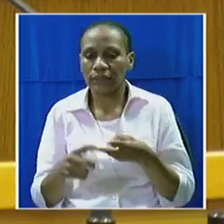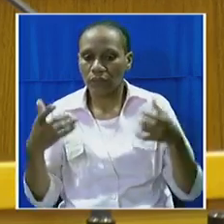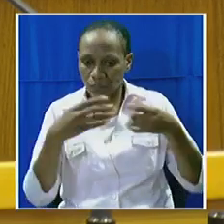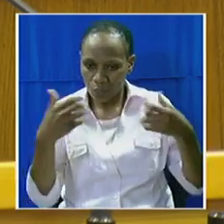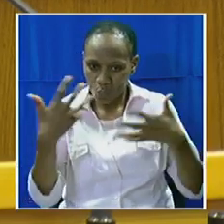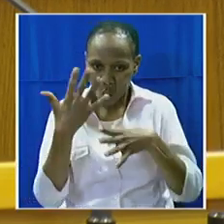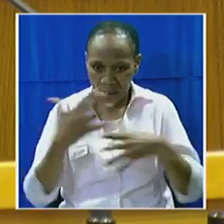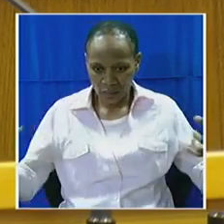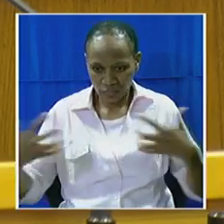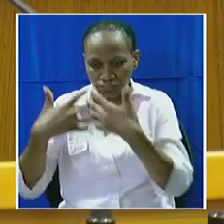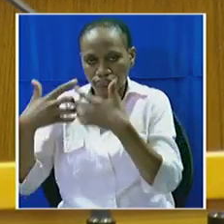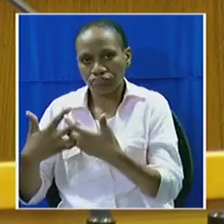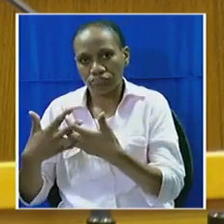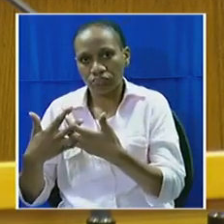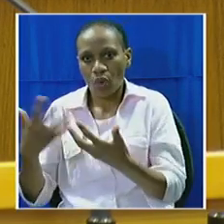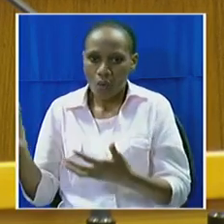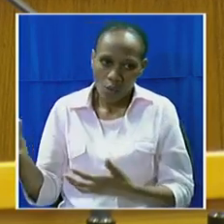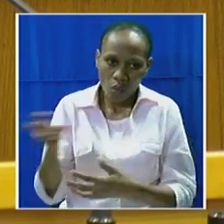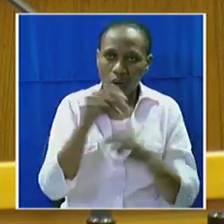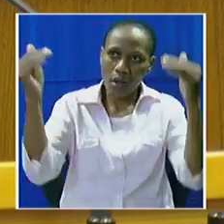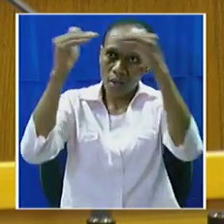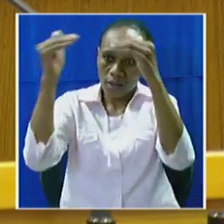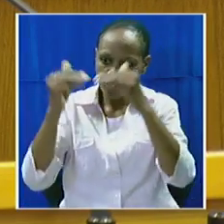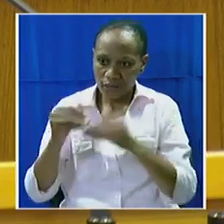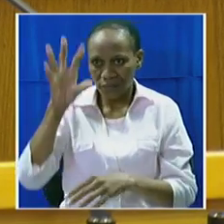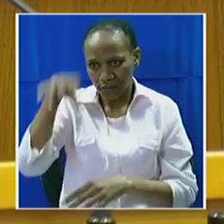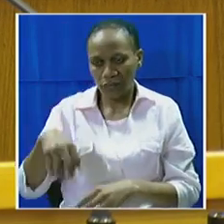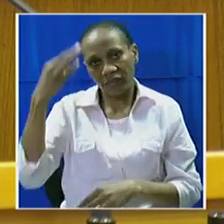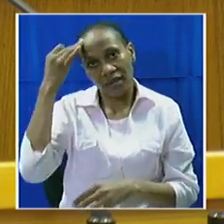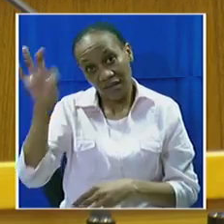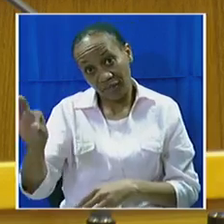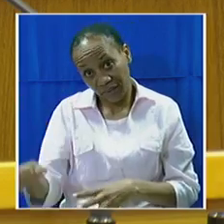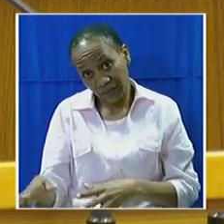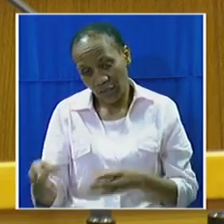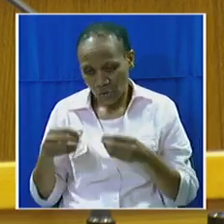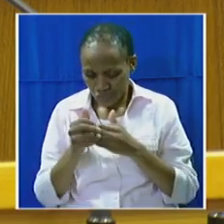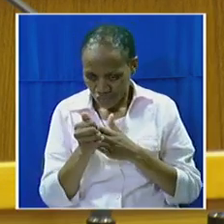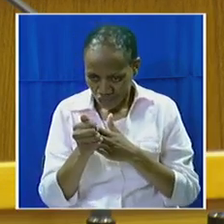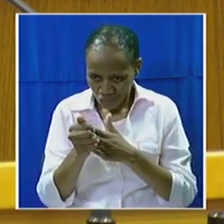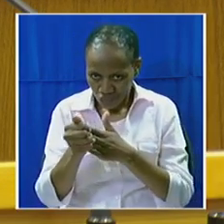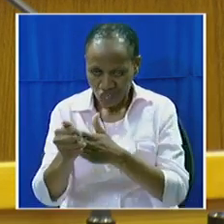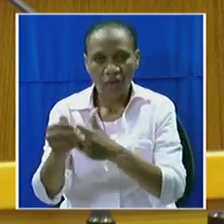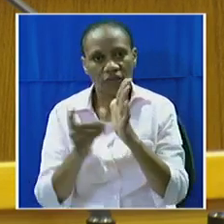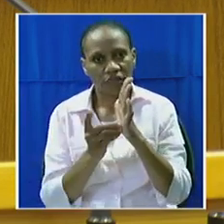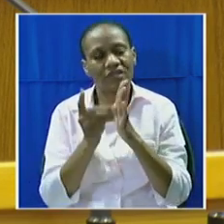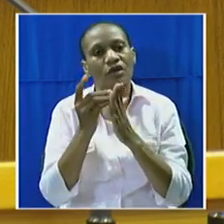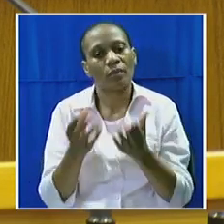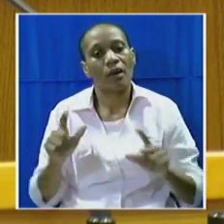alignment across all spheres of government to drive a developmental local government